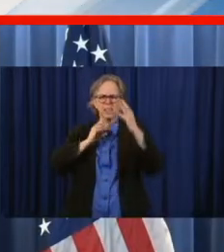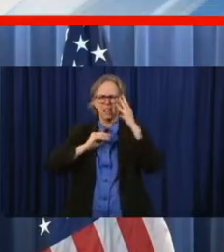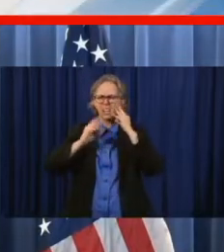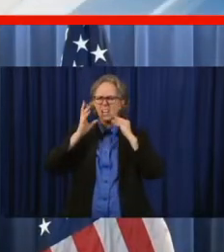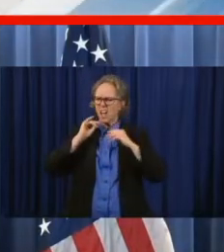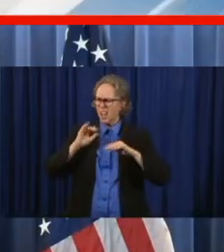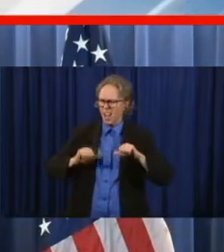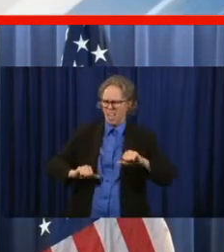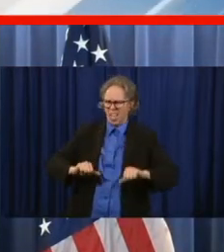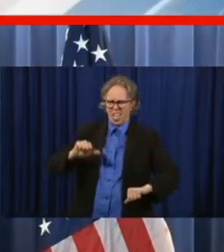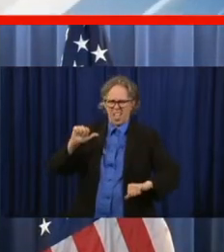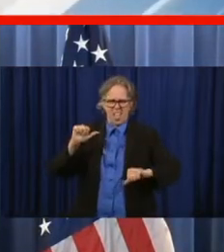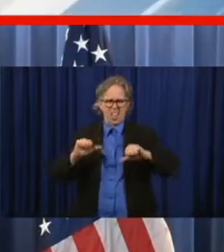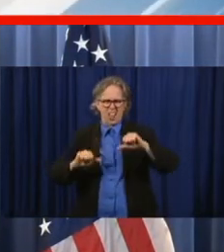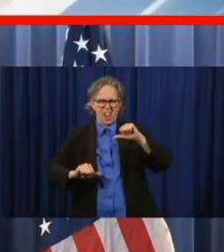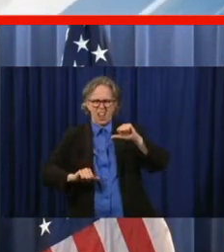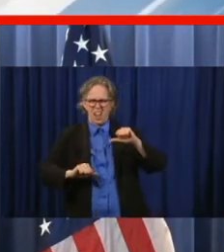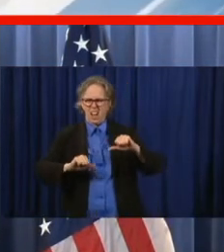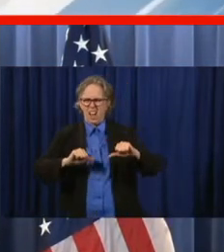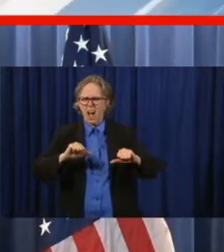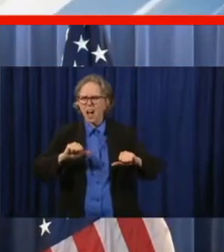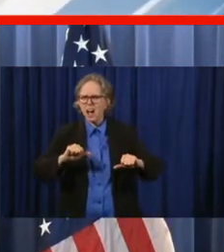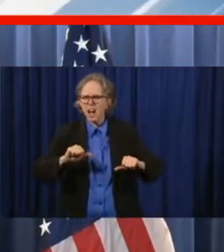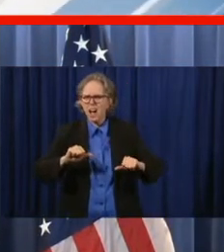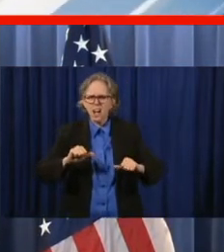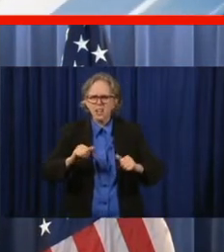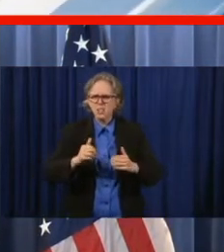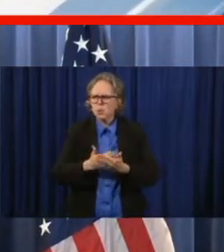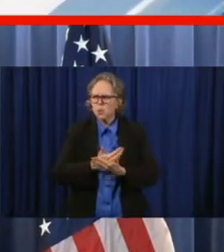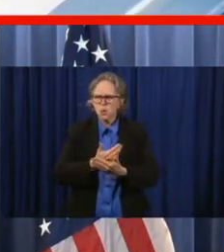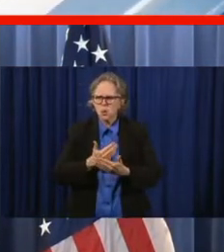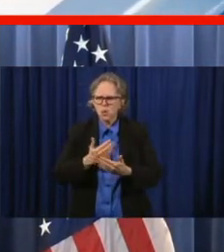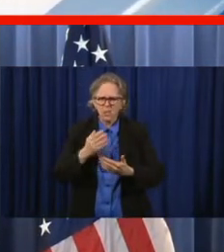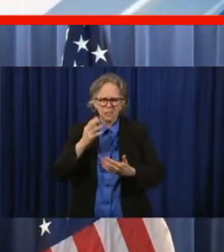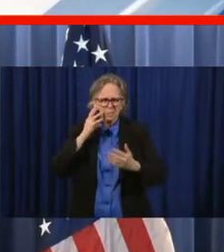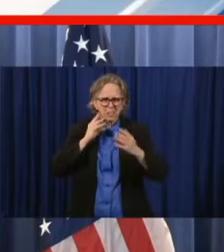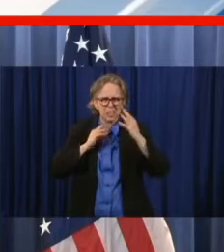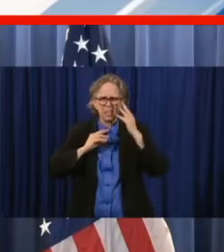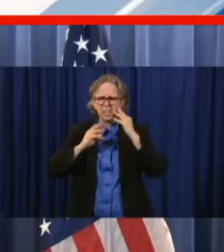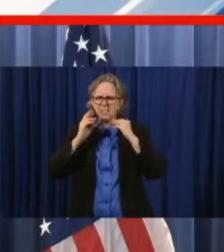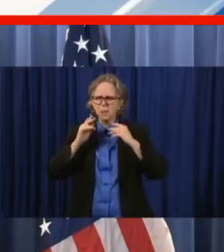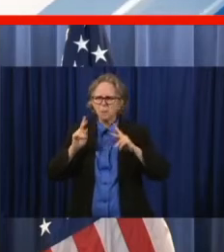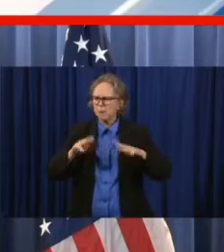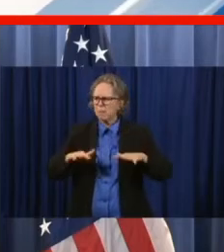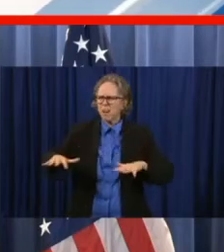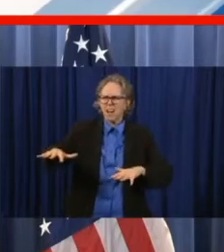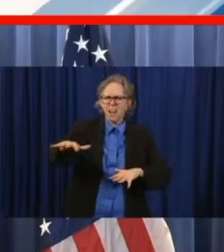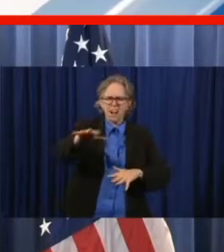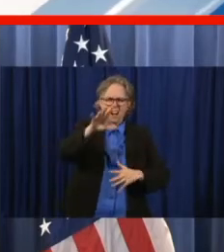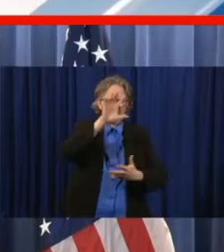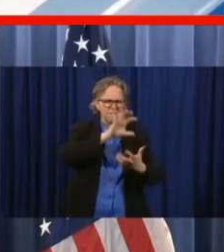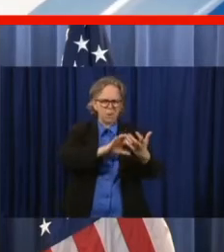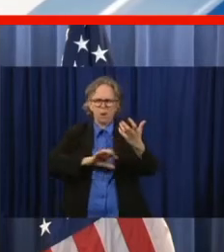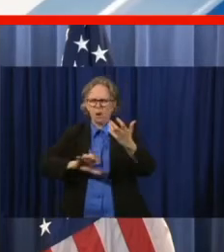we've never faced before. Confusion's